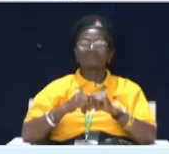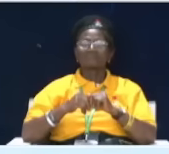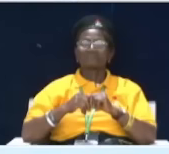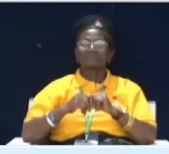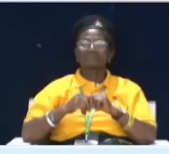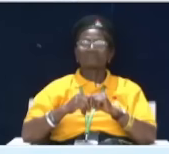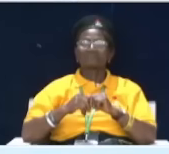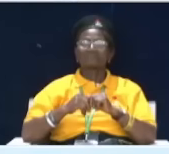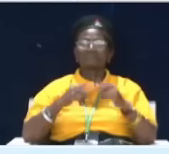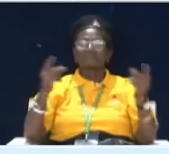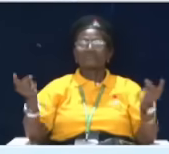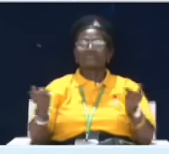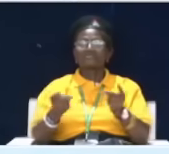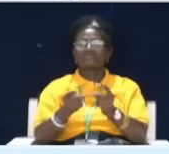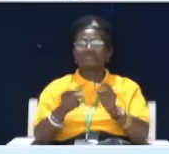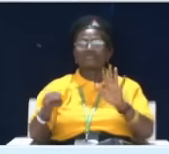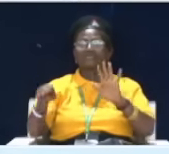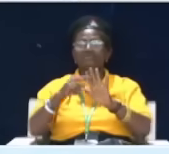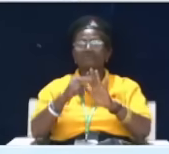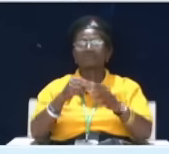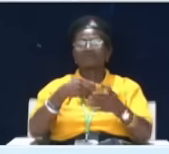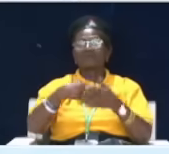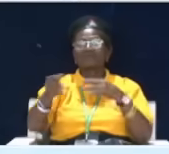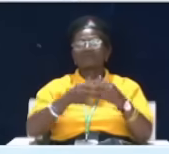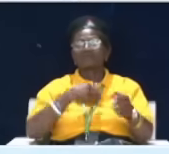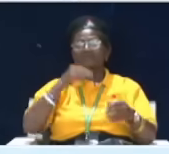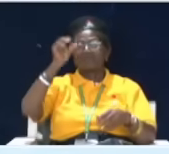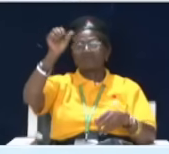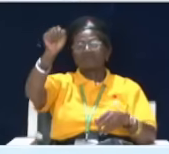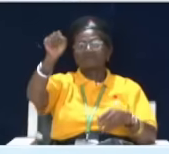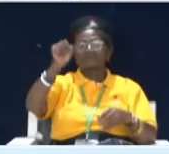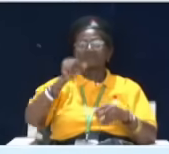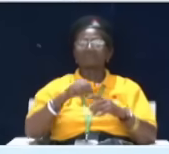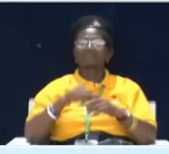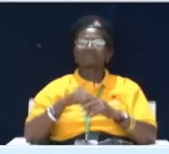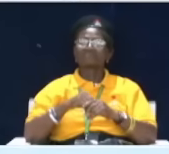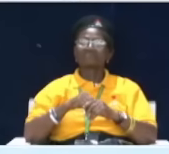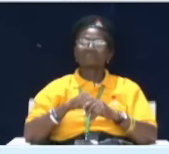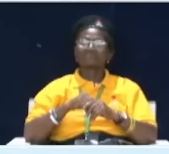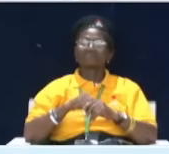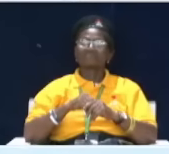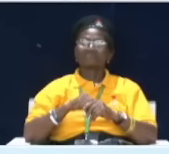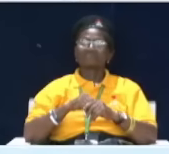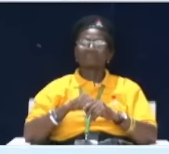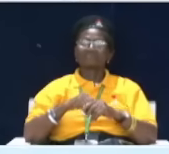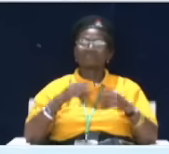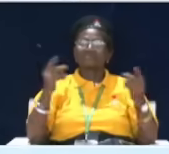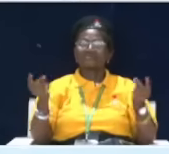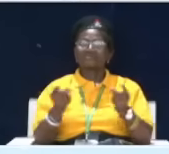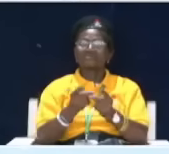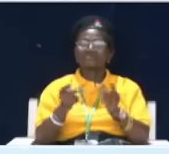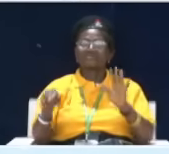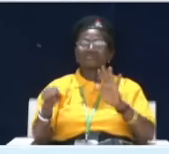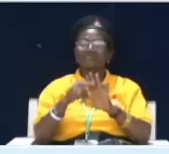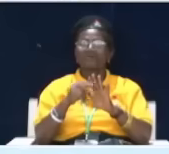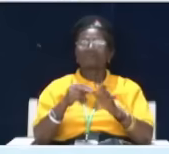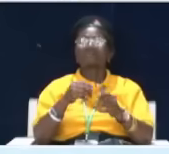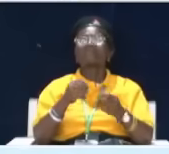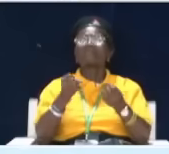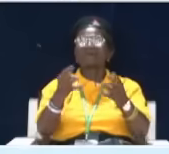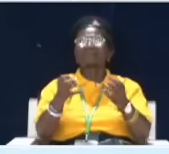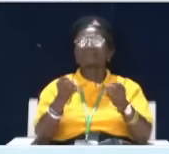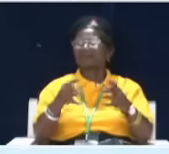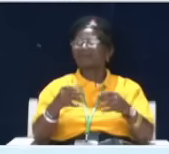Position matters. Ipo ti eyan wa o se pataki. Position matters a lot.